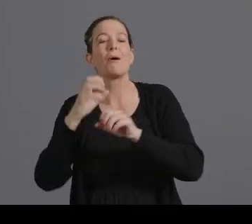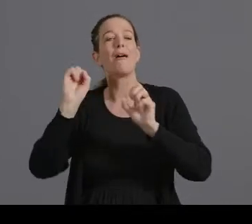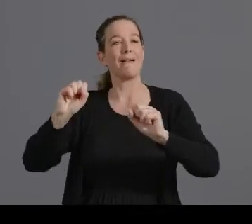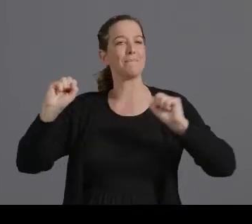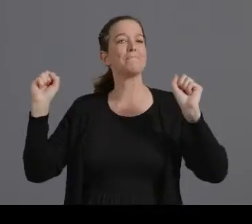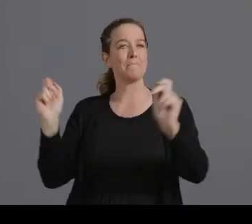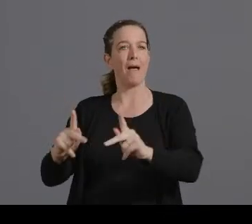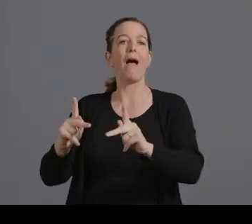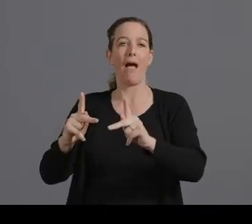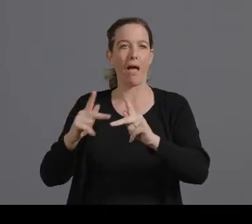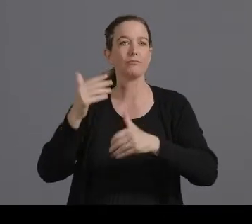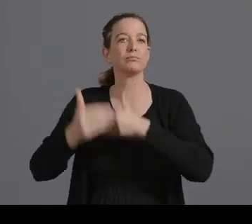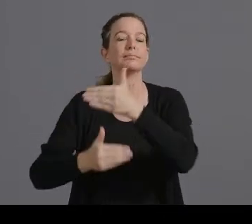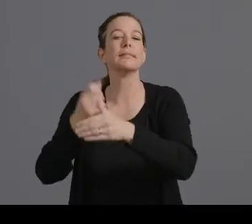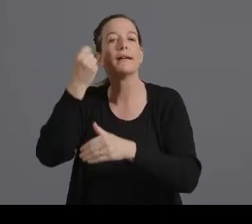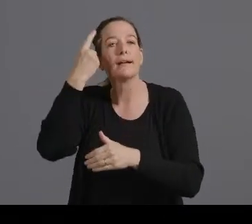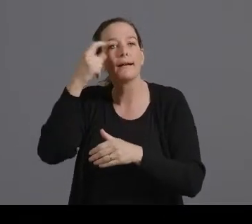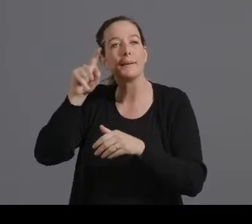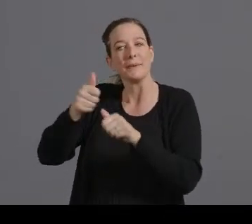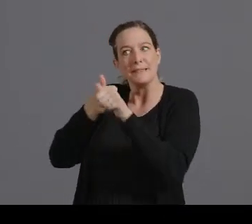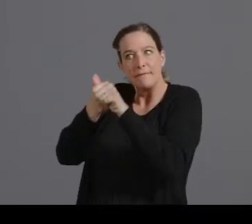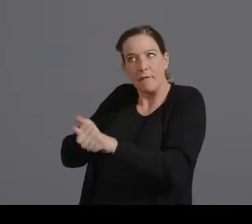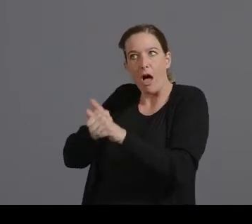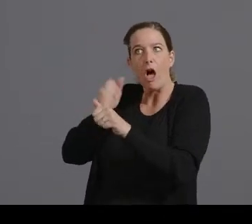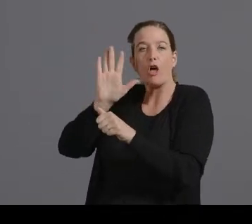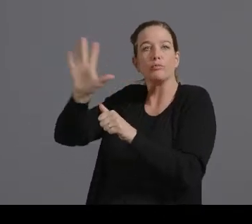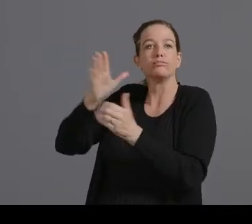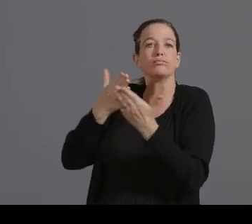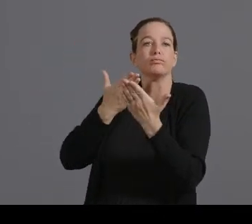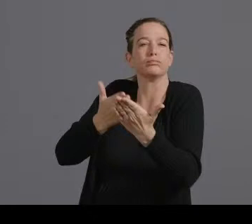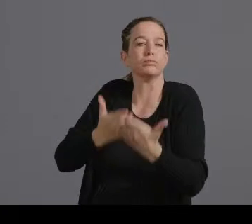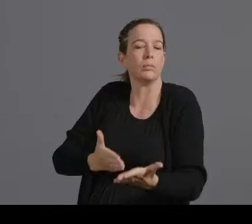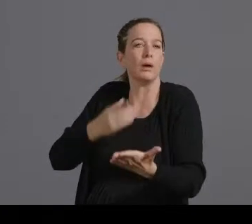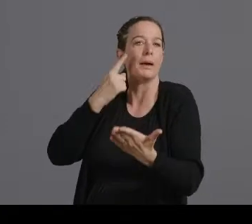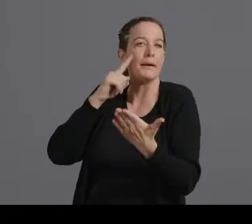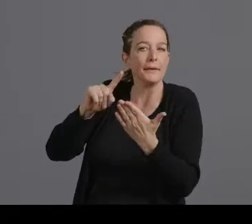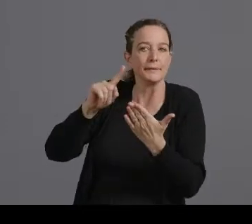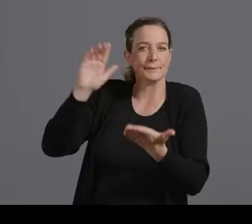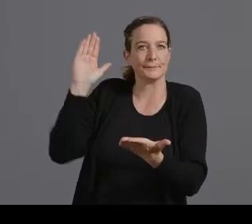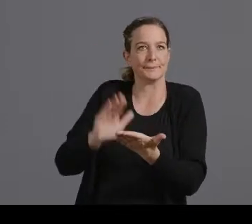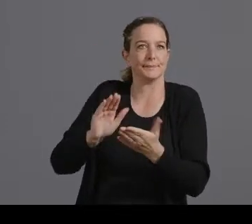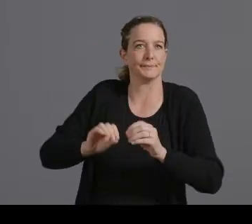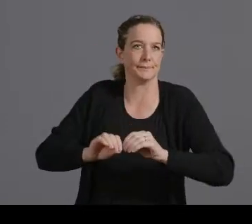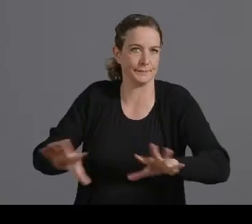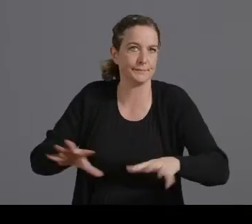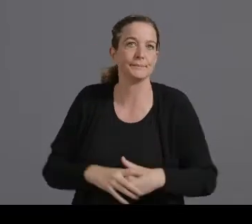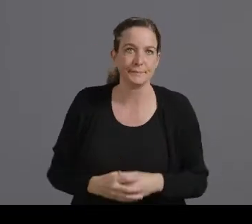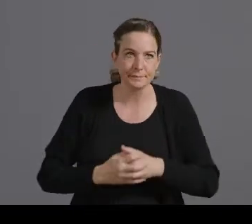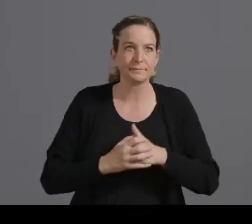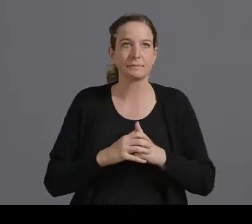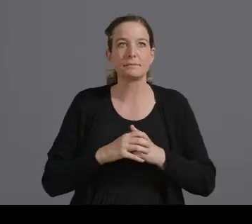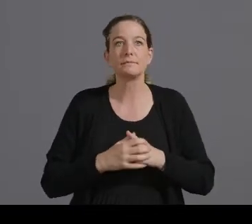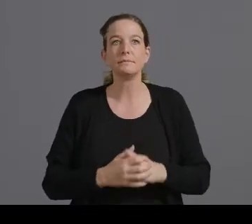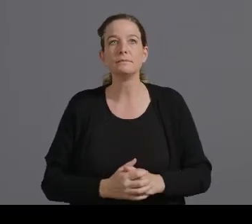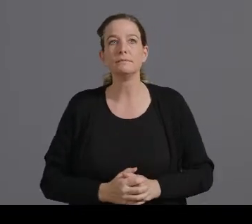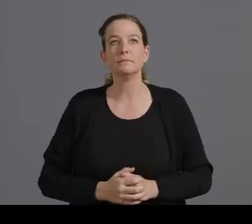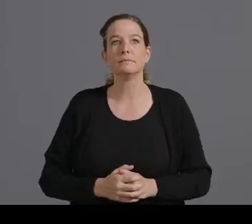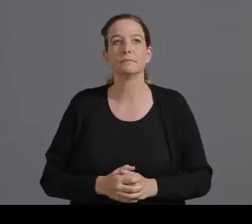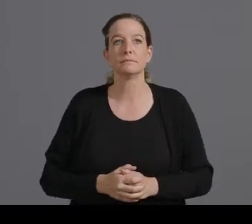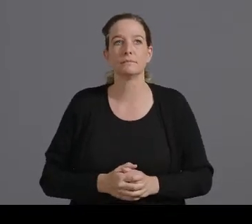mitigation strategies by the Department of Health Services to be in place and followed.